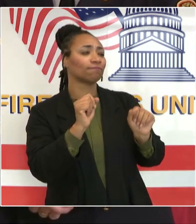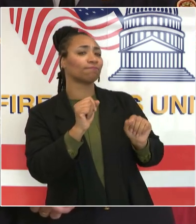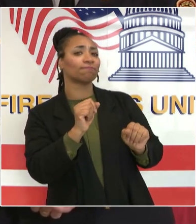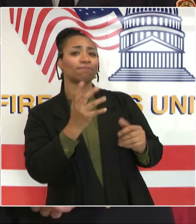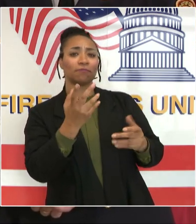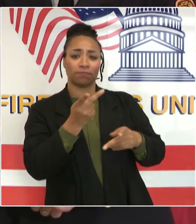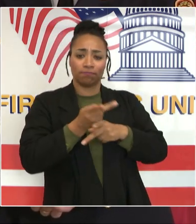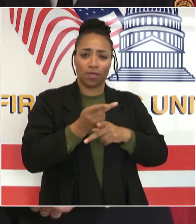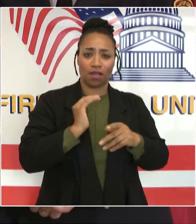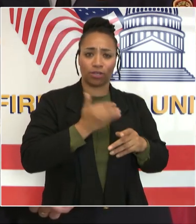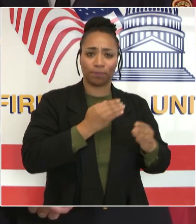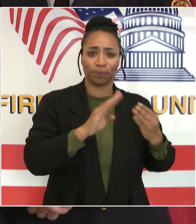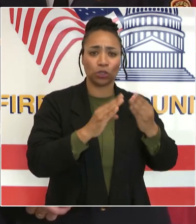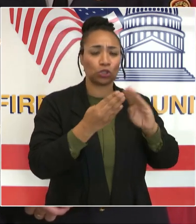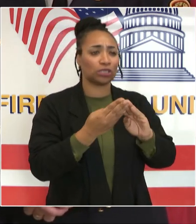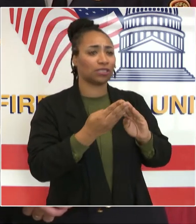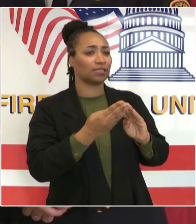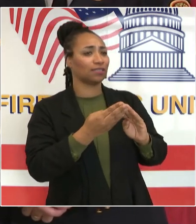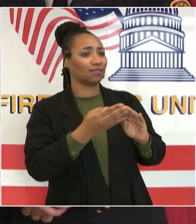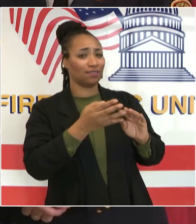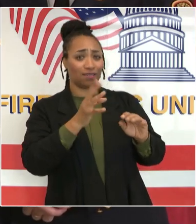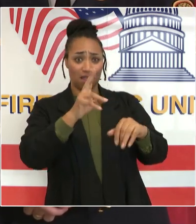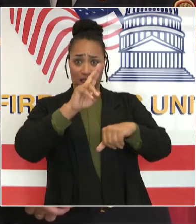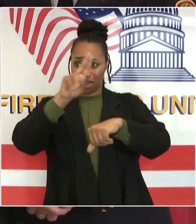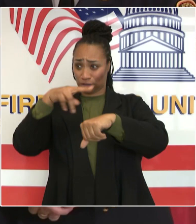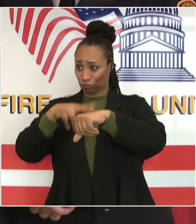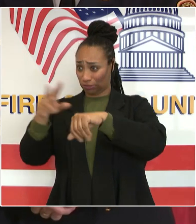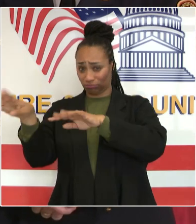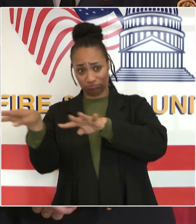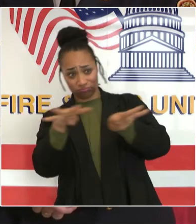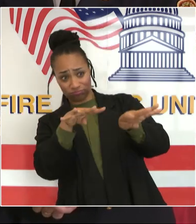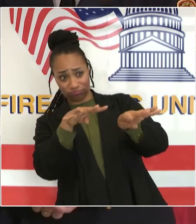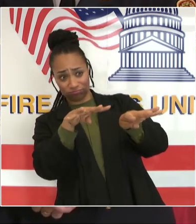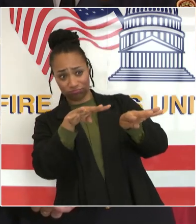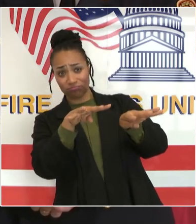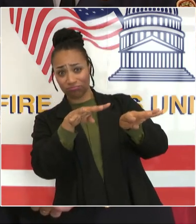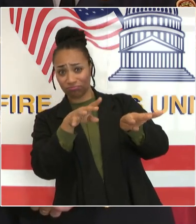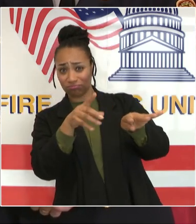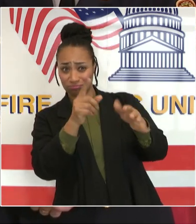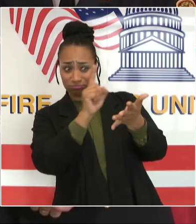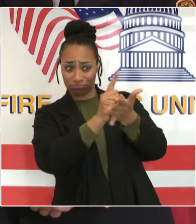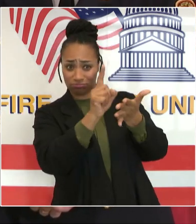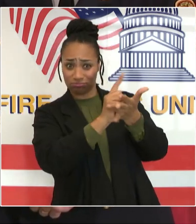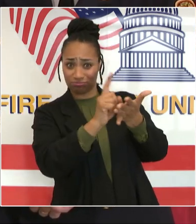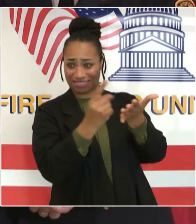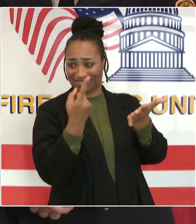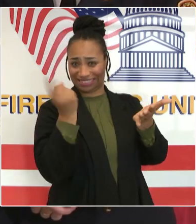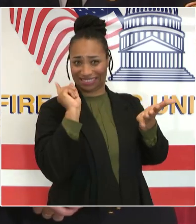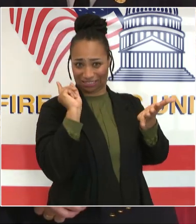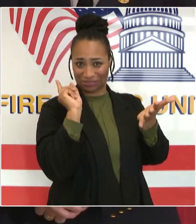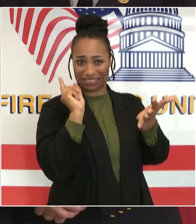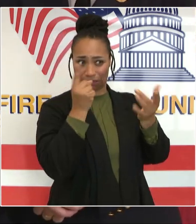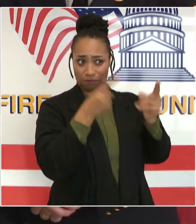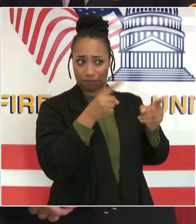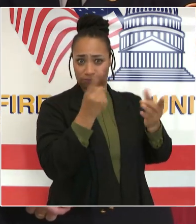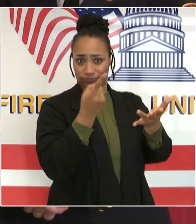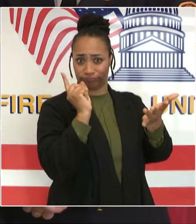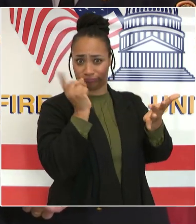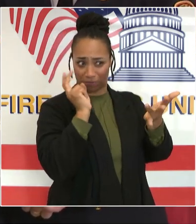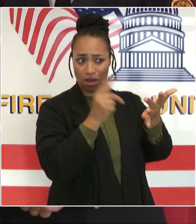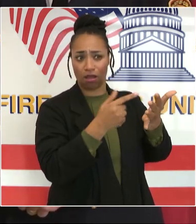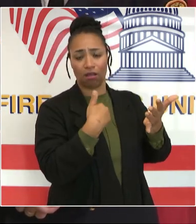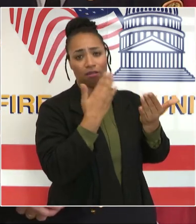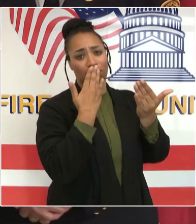witness firsthand the great work that you all do. So we appreciate you. And on behalf of the Firebird family, to one of our most